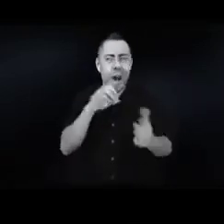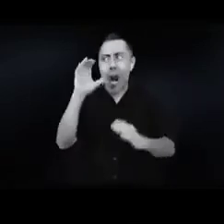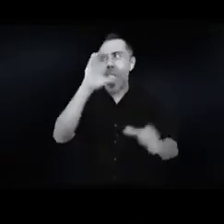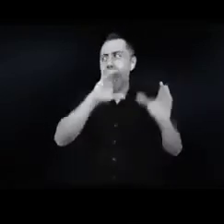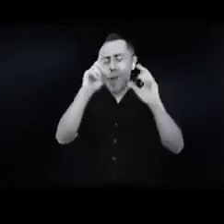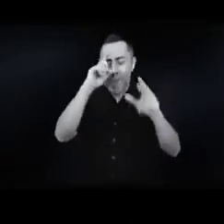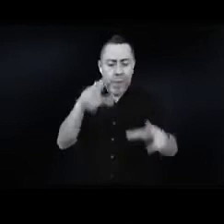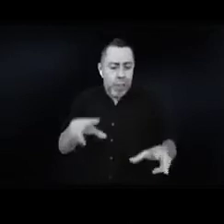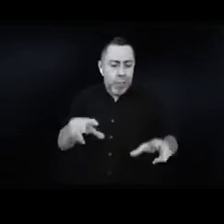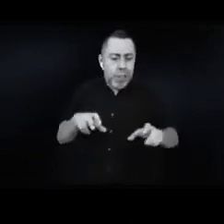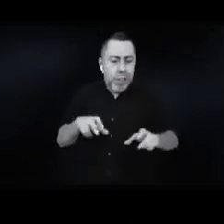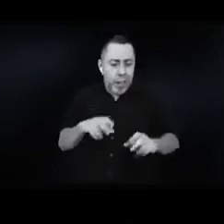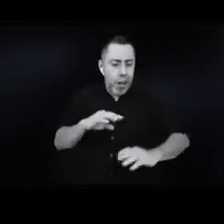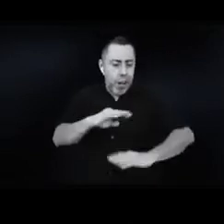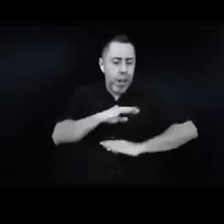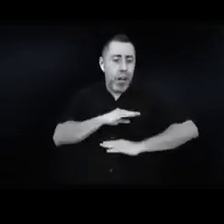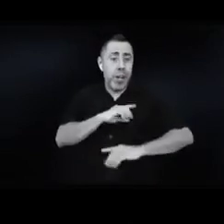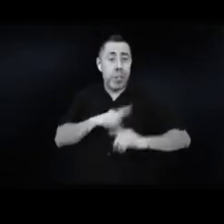Can we dig it up